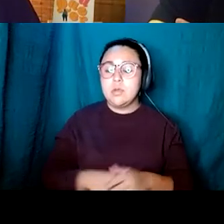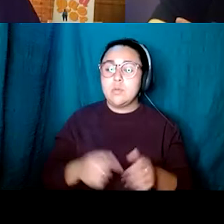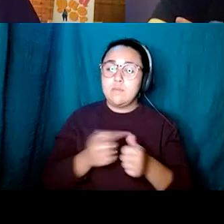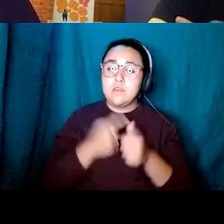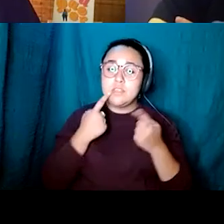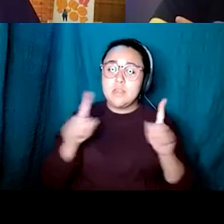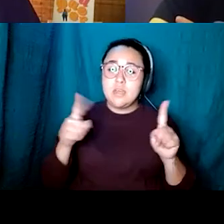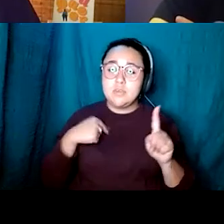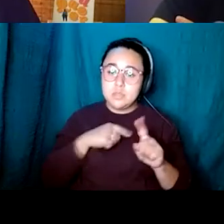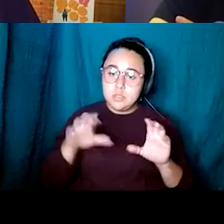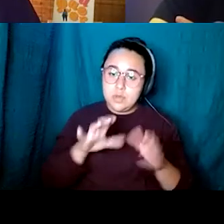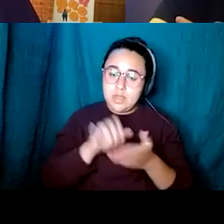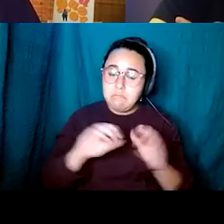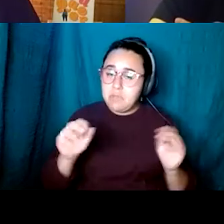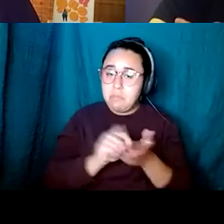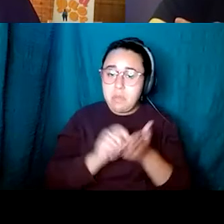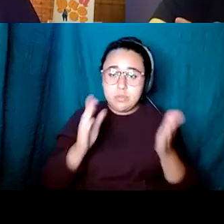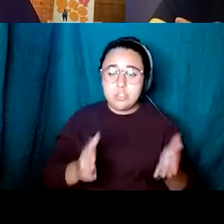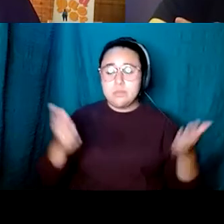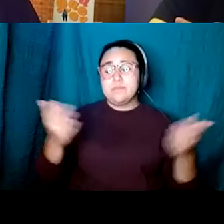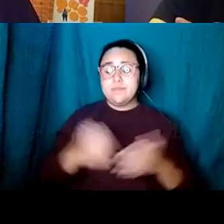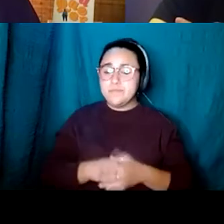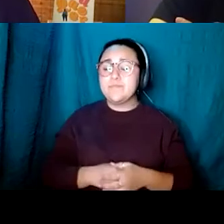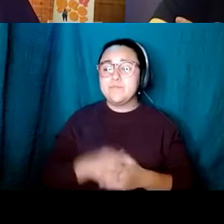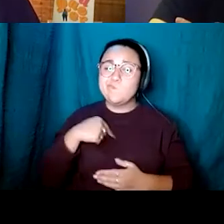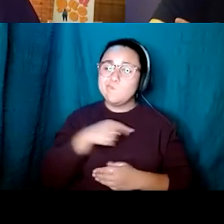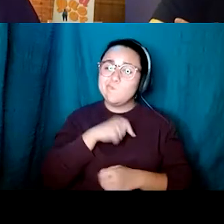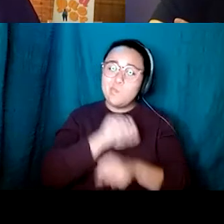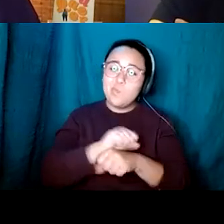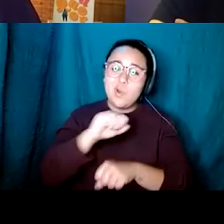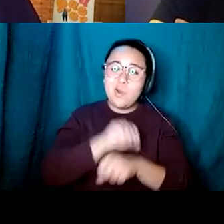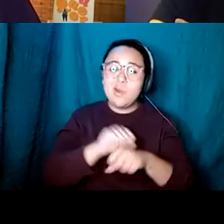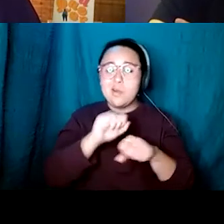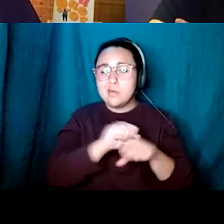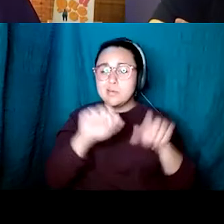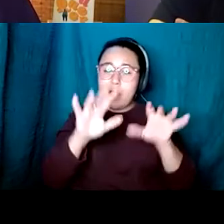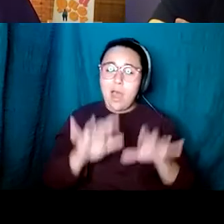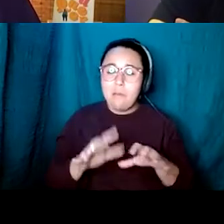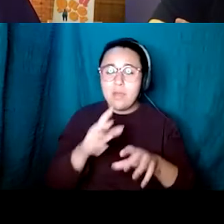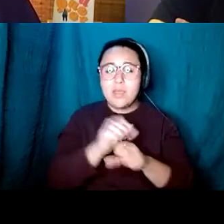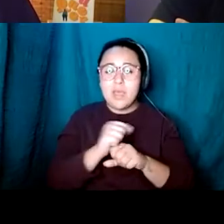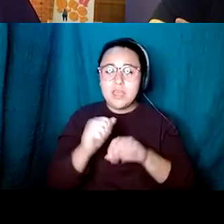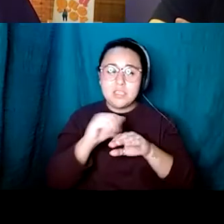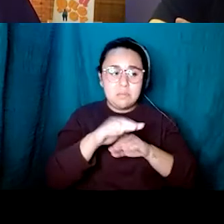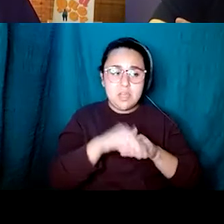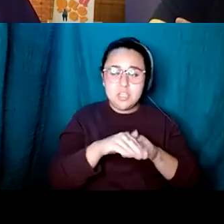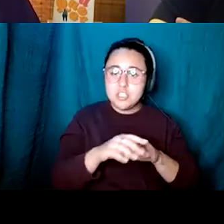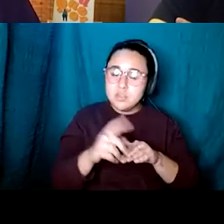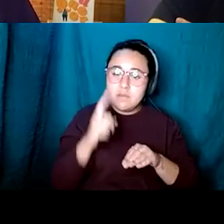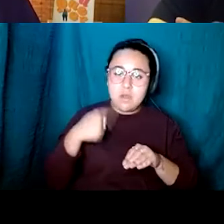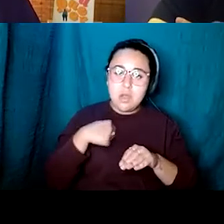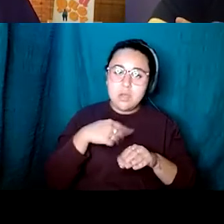this. And then as we were working on it and getting submissions, we were like,